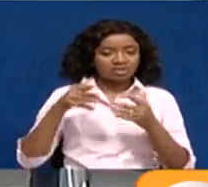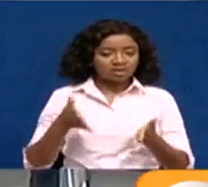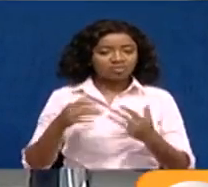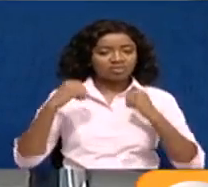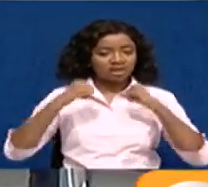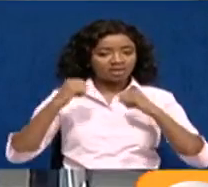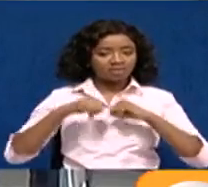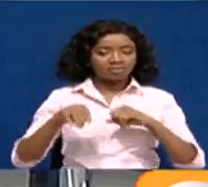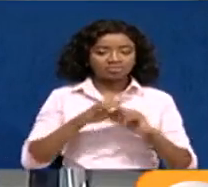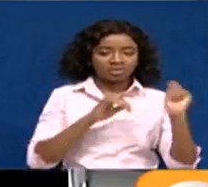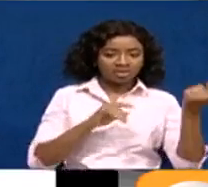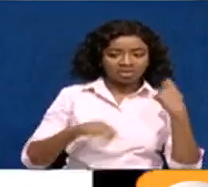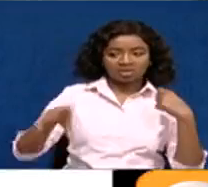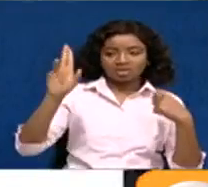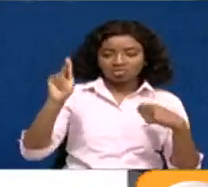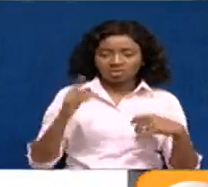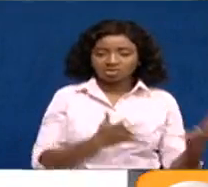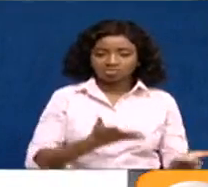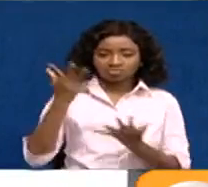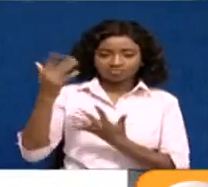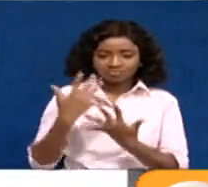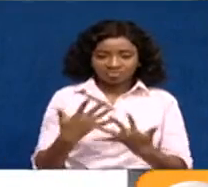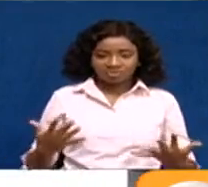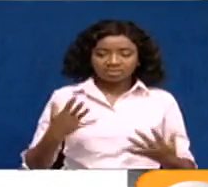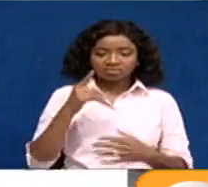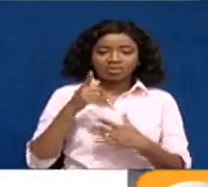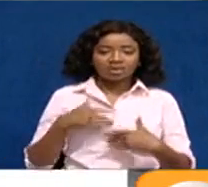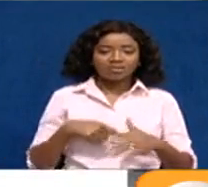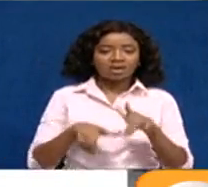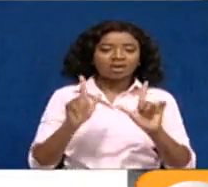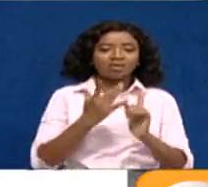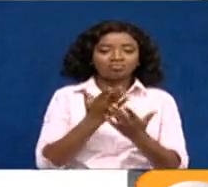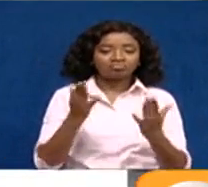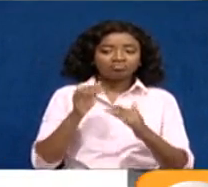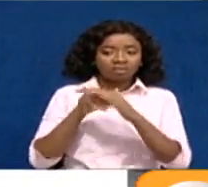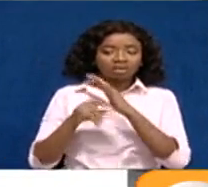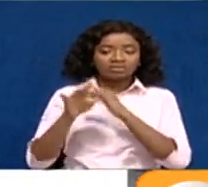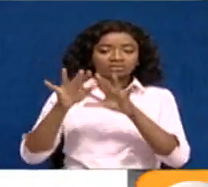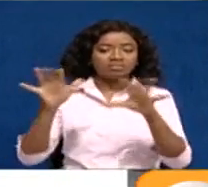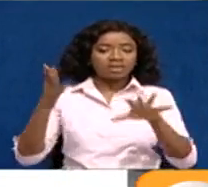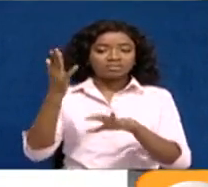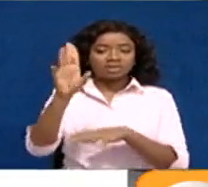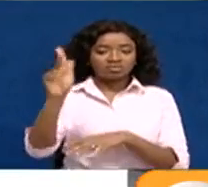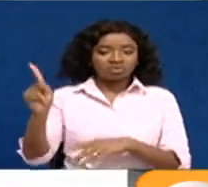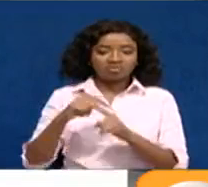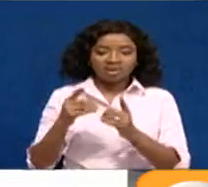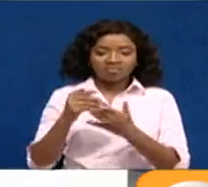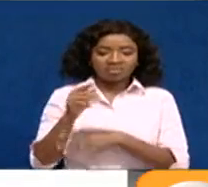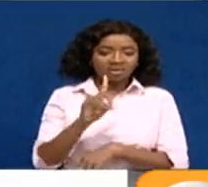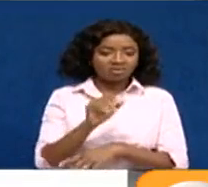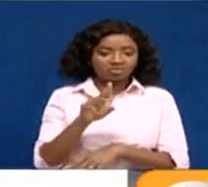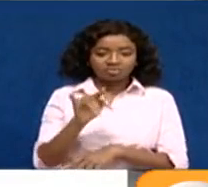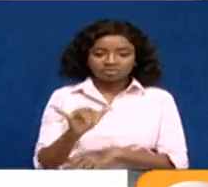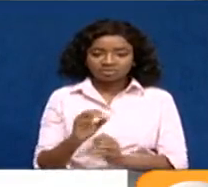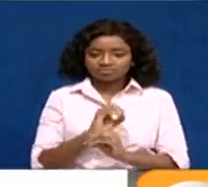United Kingdom to export their products. He said the pact allows Kenyan traders to access the UK markets on duty-free status so long as